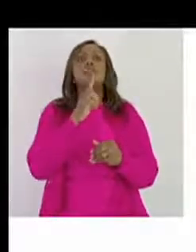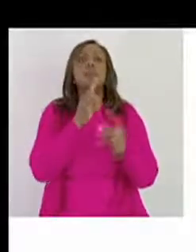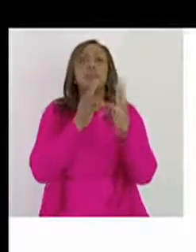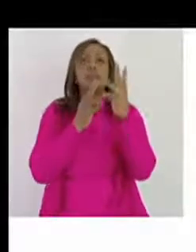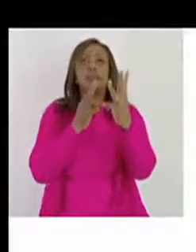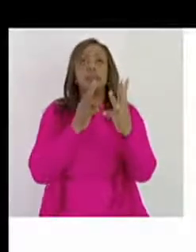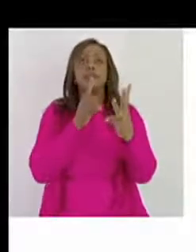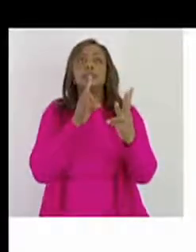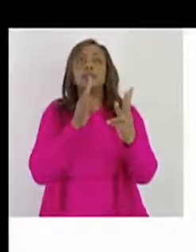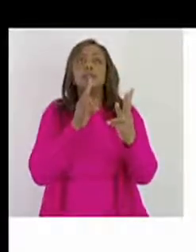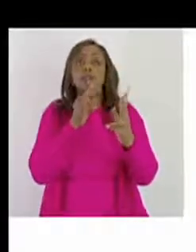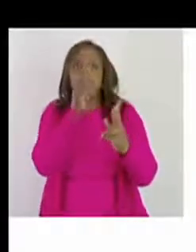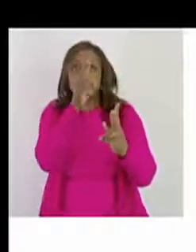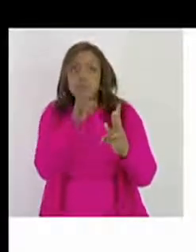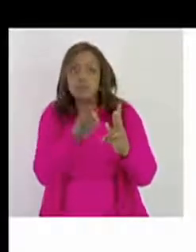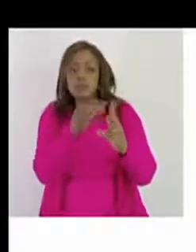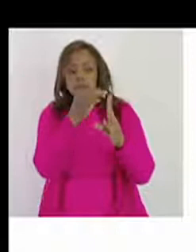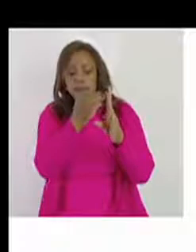means beginning.